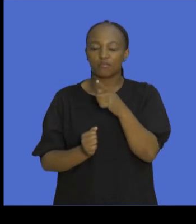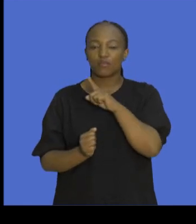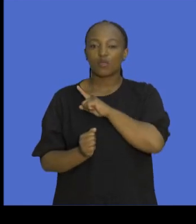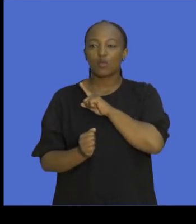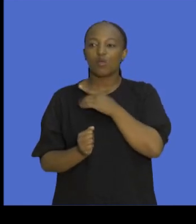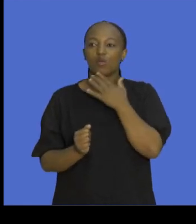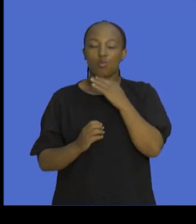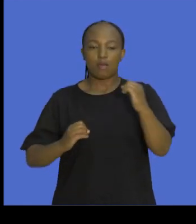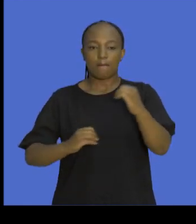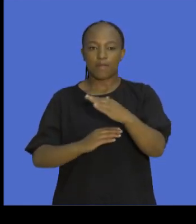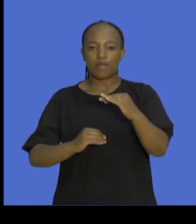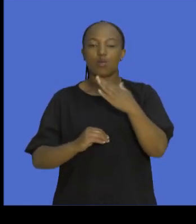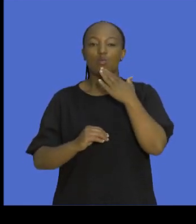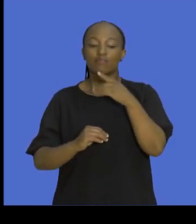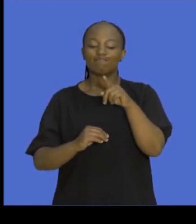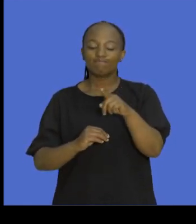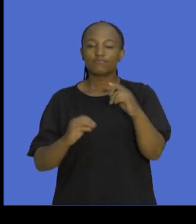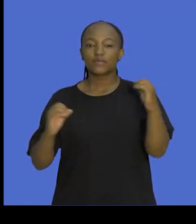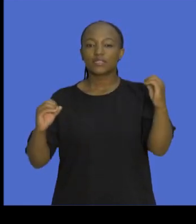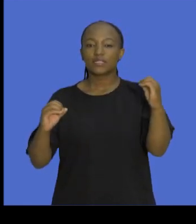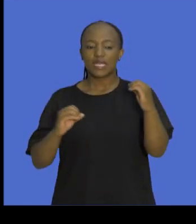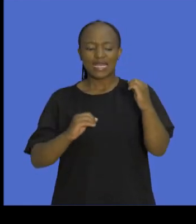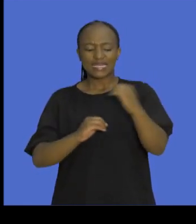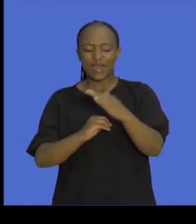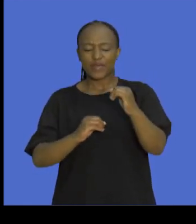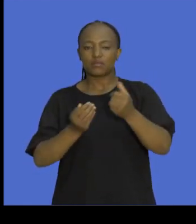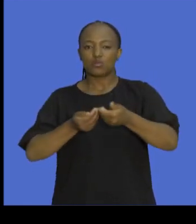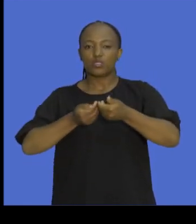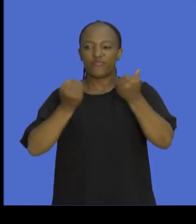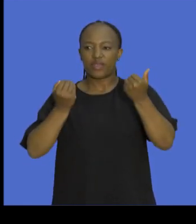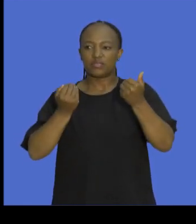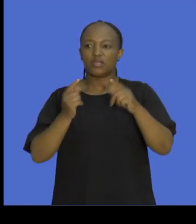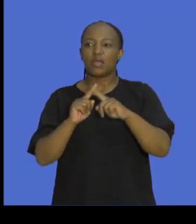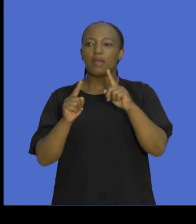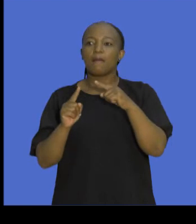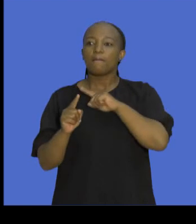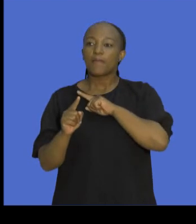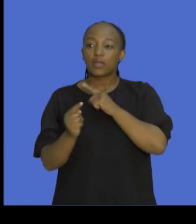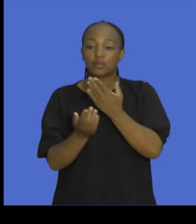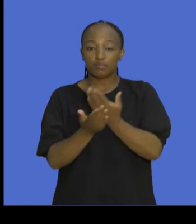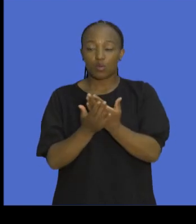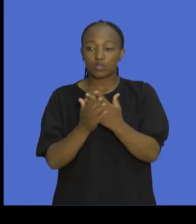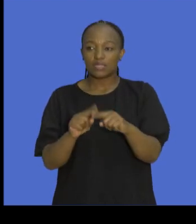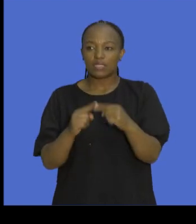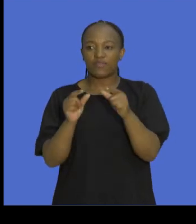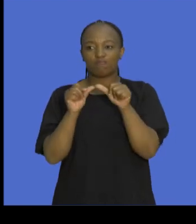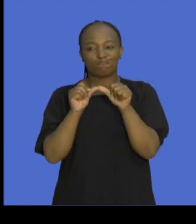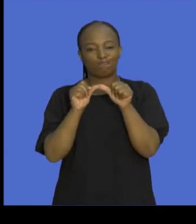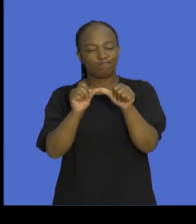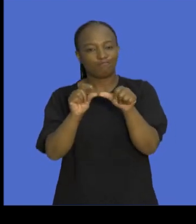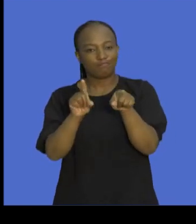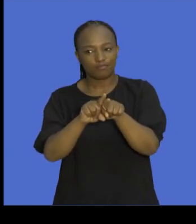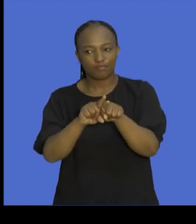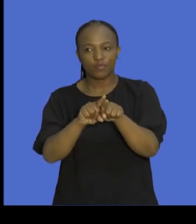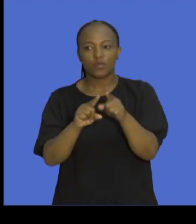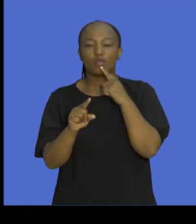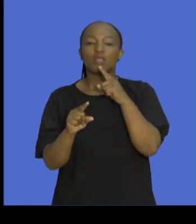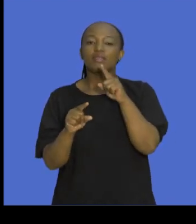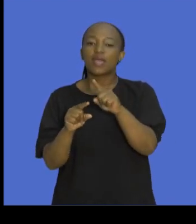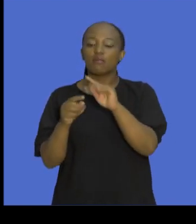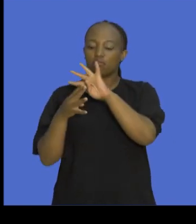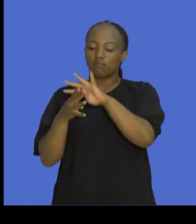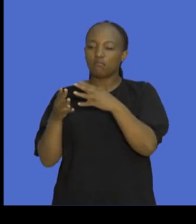short of it says, in a parallel circuit, current is divided, okay, while potential difference remains constant. And then this is how